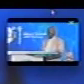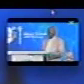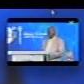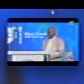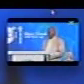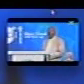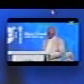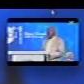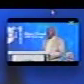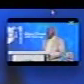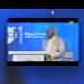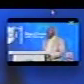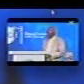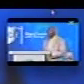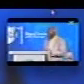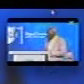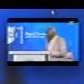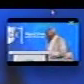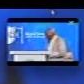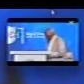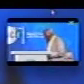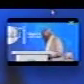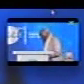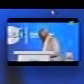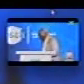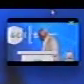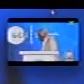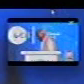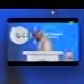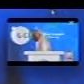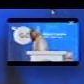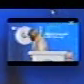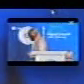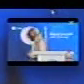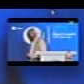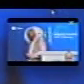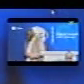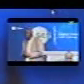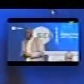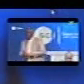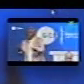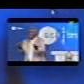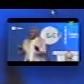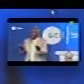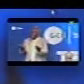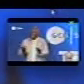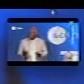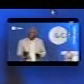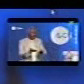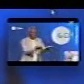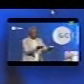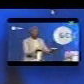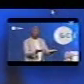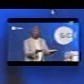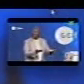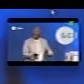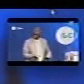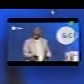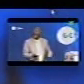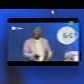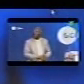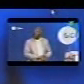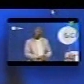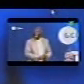not asking themselves, why am I here? Why am I in the world? What am I created for? What am